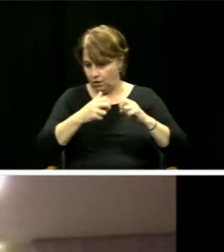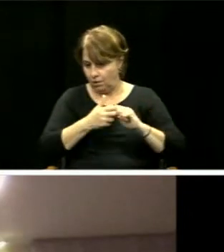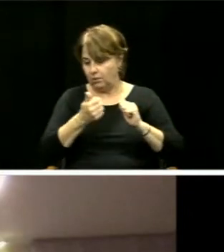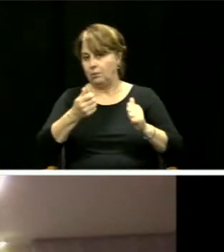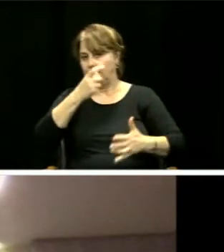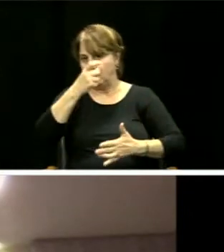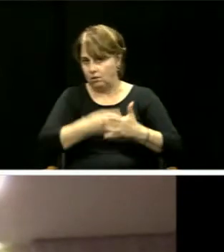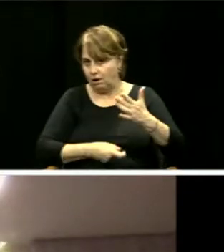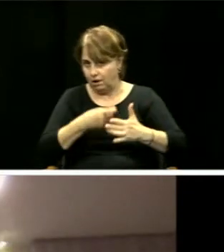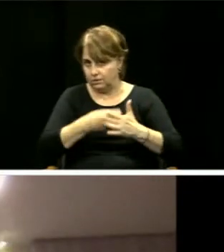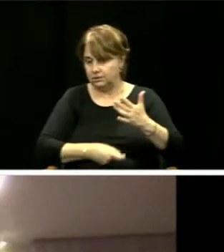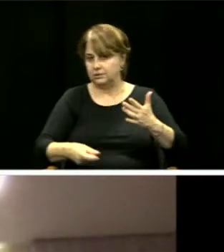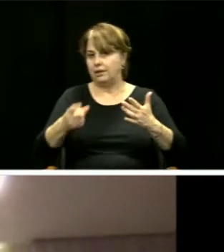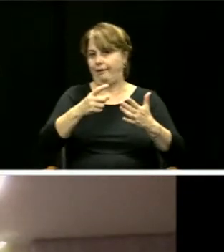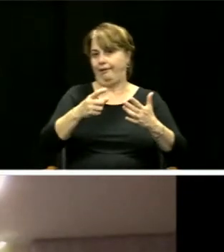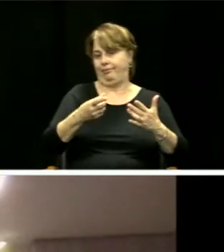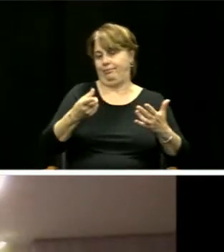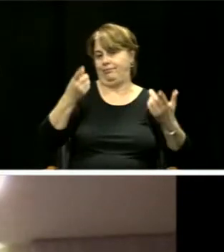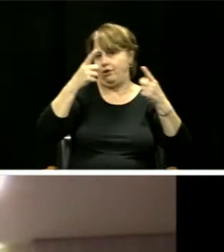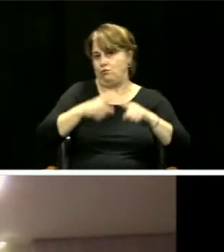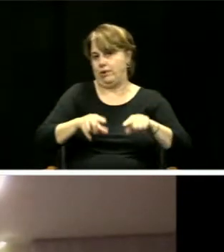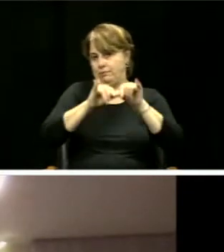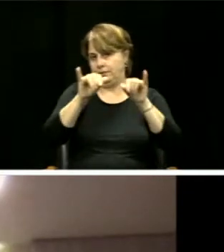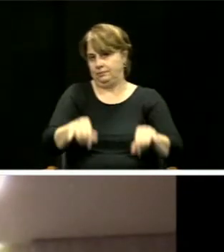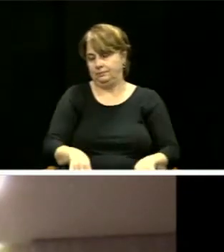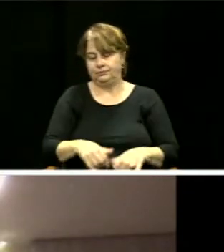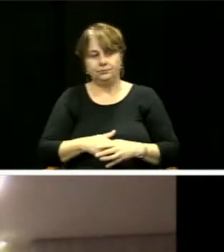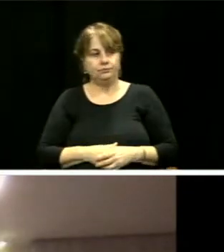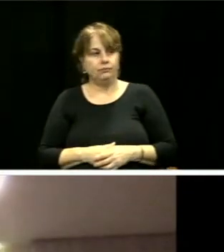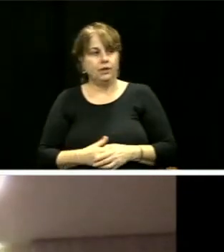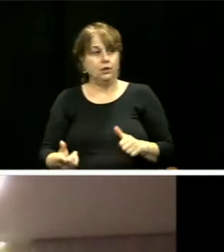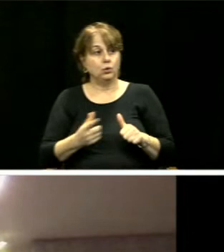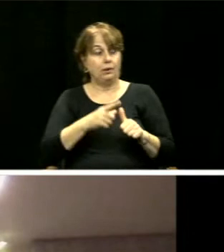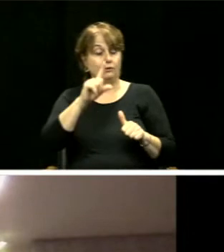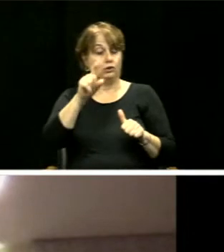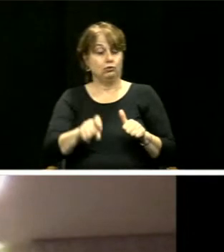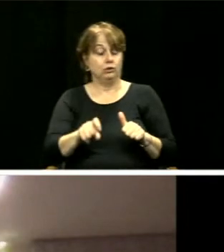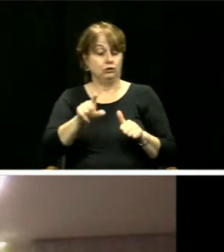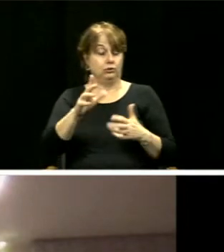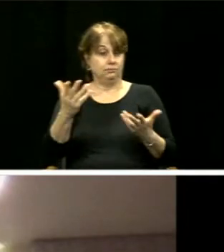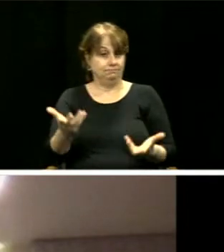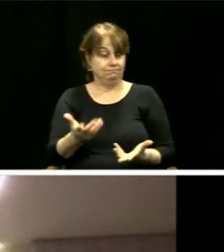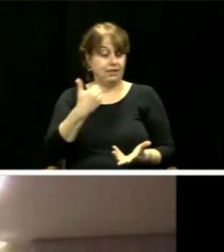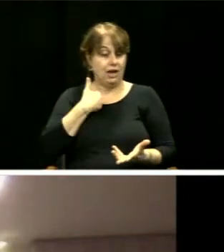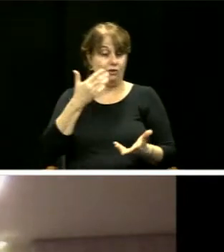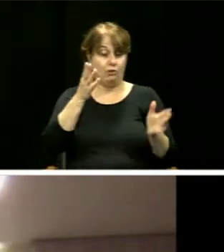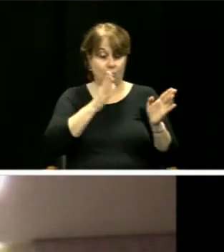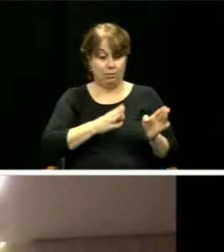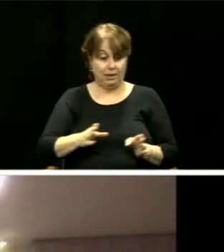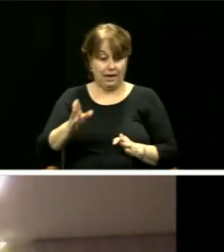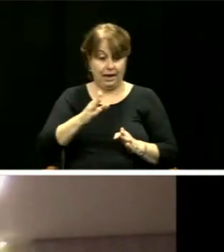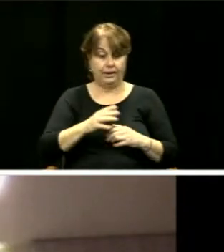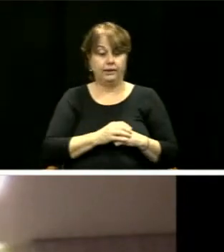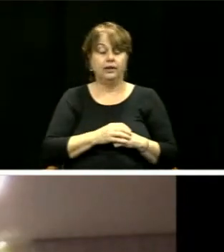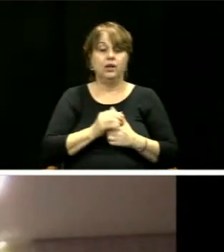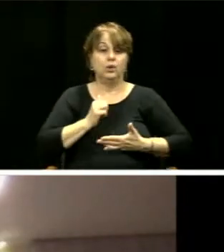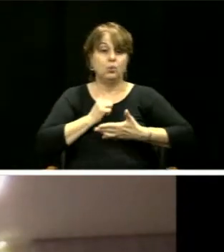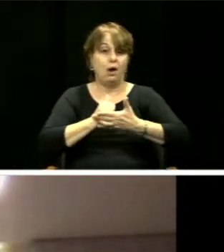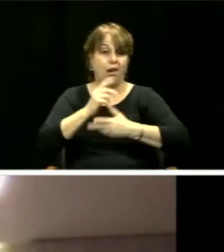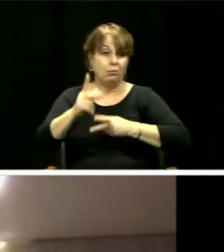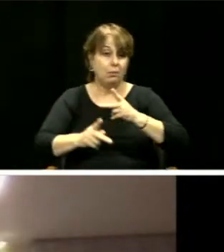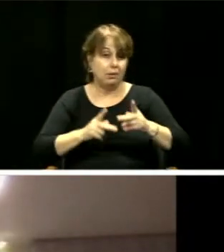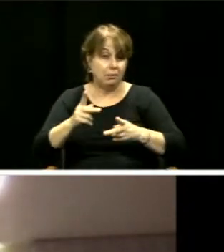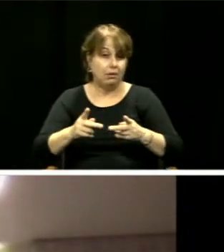cost. So my first question is there any plan to abate the suffering of the people who